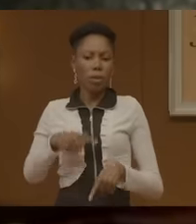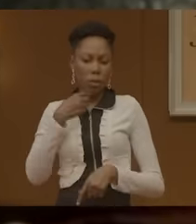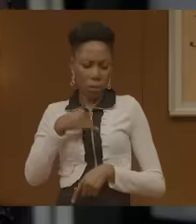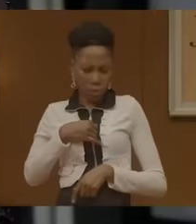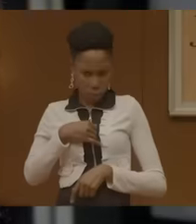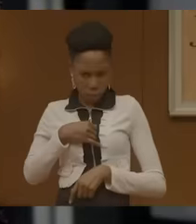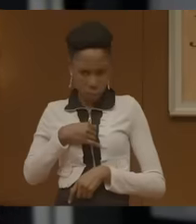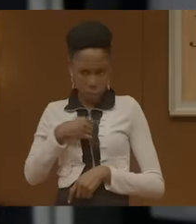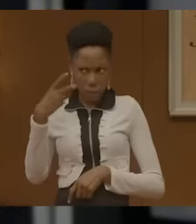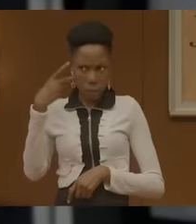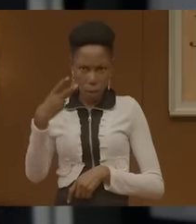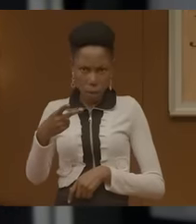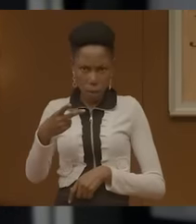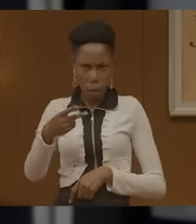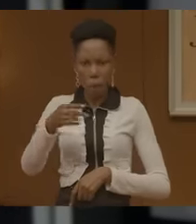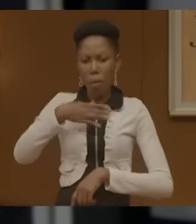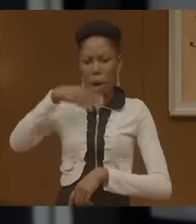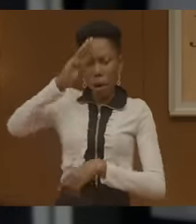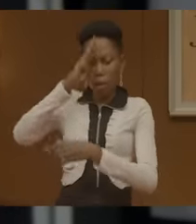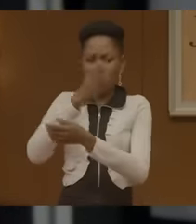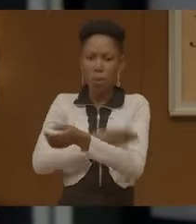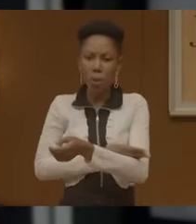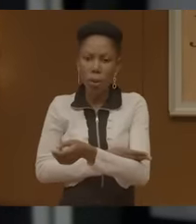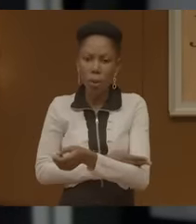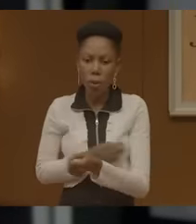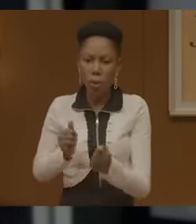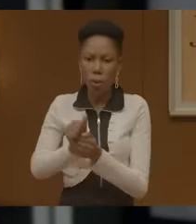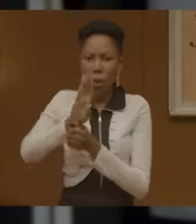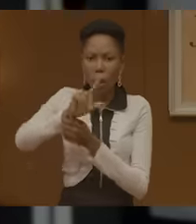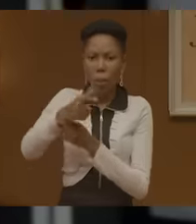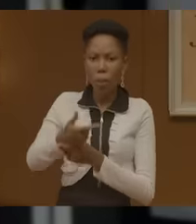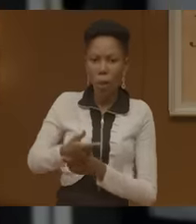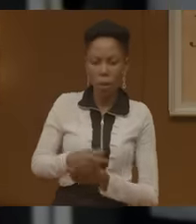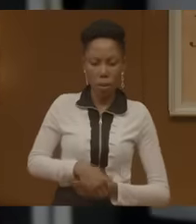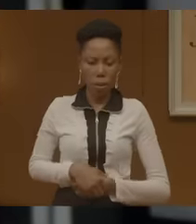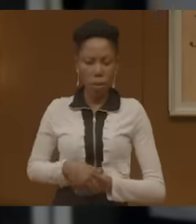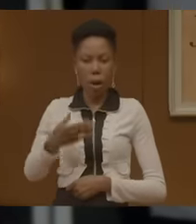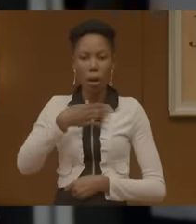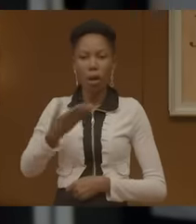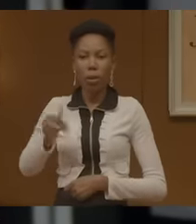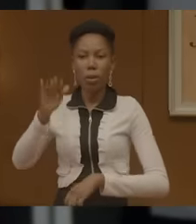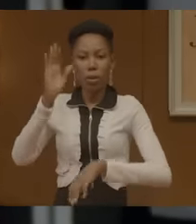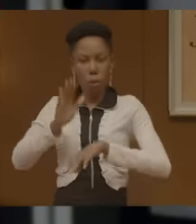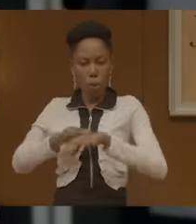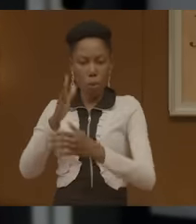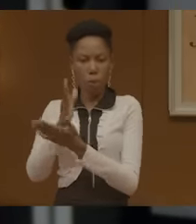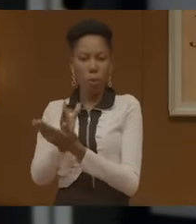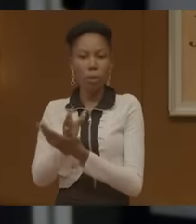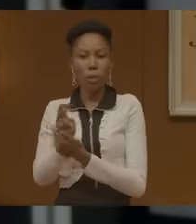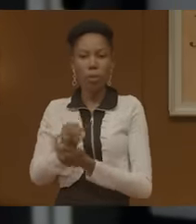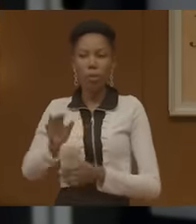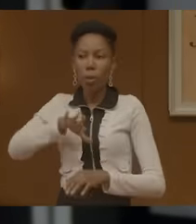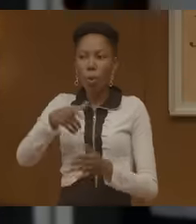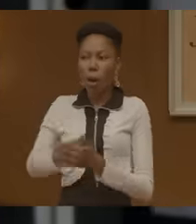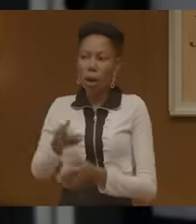my boy with poly bag with some clothes. That where is he going to? I said, I don't know, but I said they should just stop him when I come back. On getting